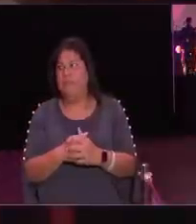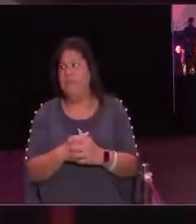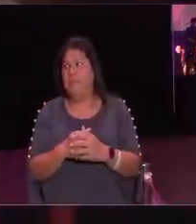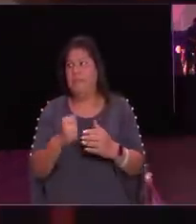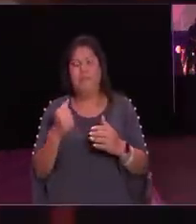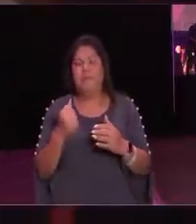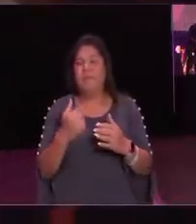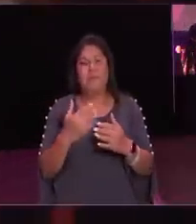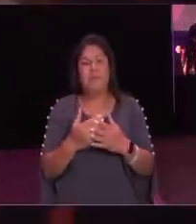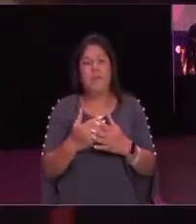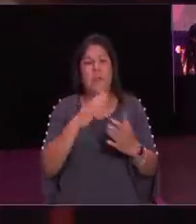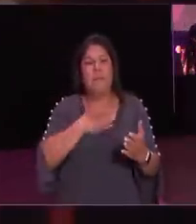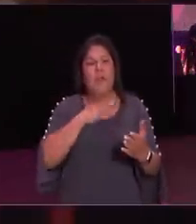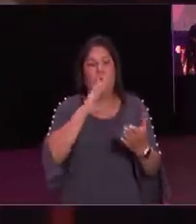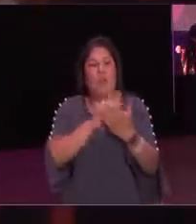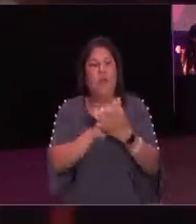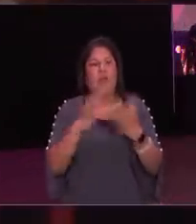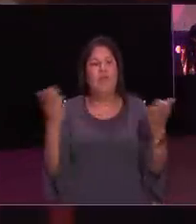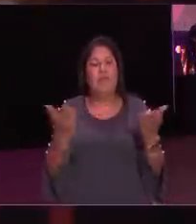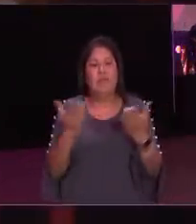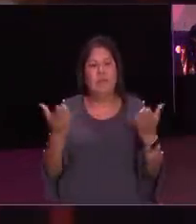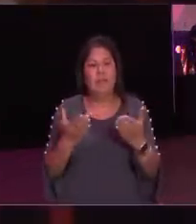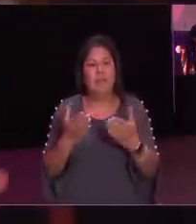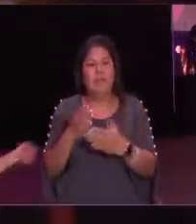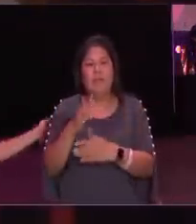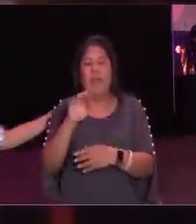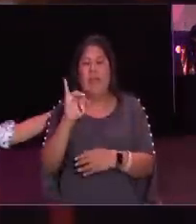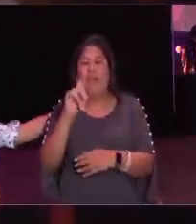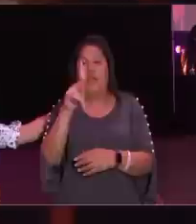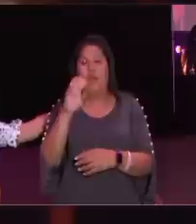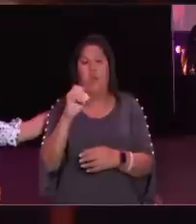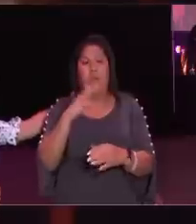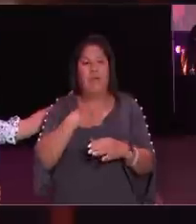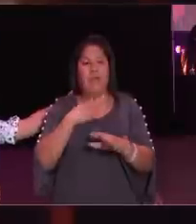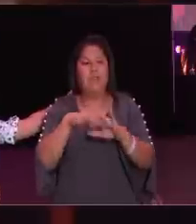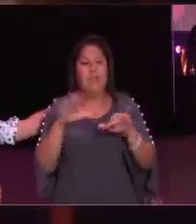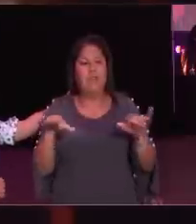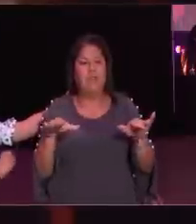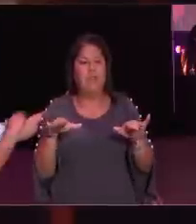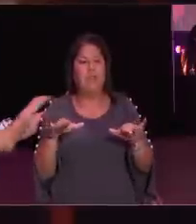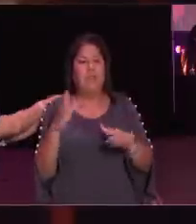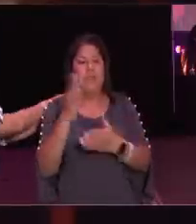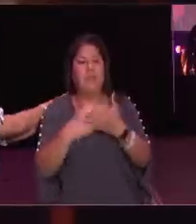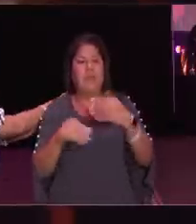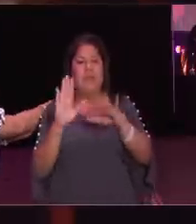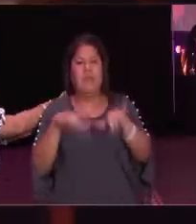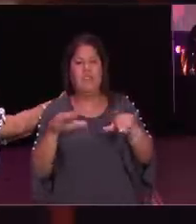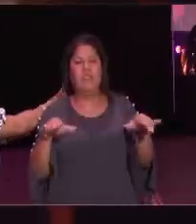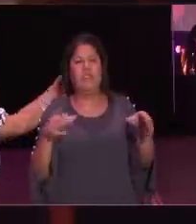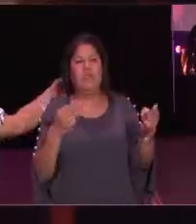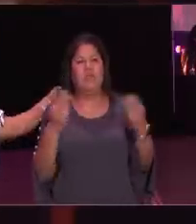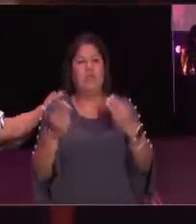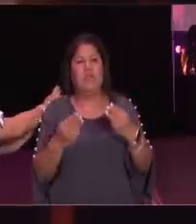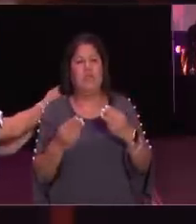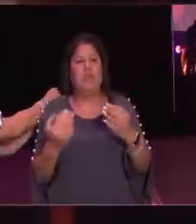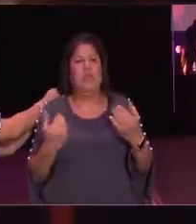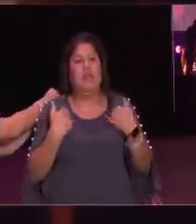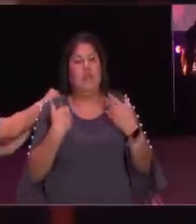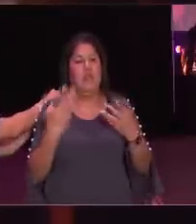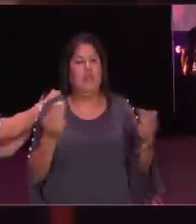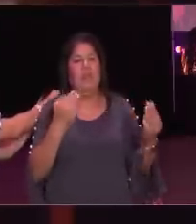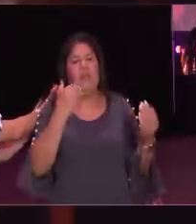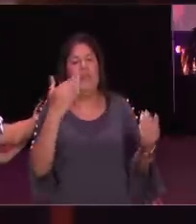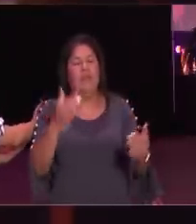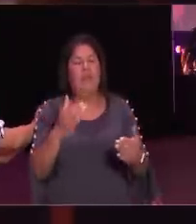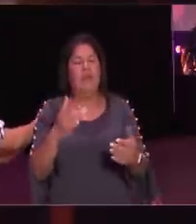Thank the Lord for my wife that's here, Aiko, my children. Some of them are in the children's ministry, the juniors ministry.